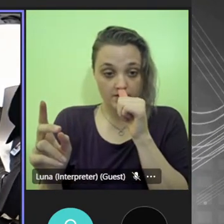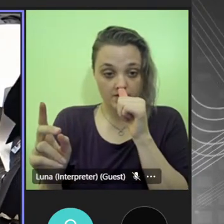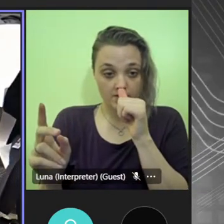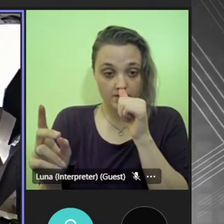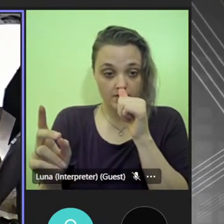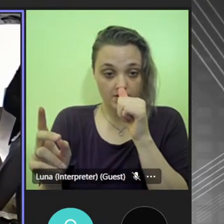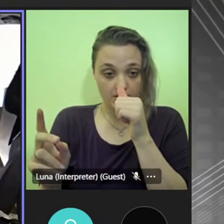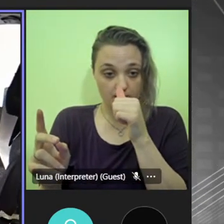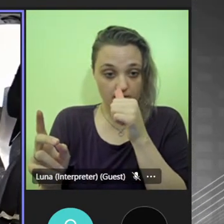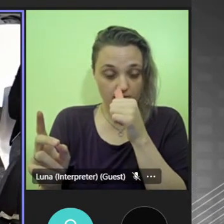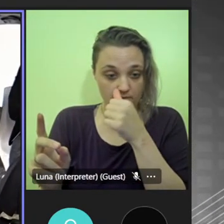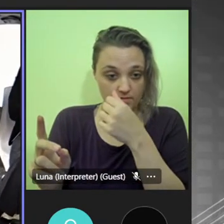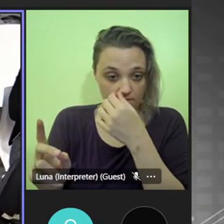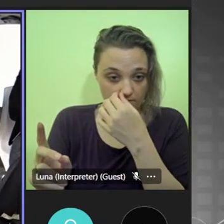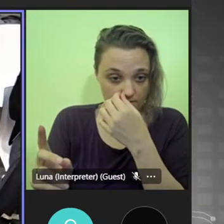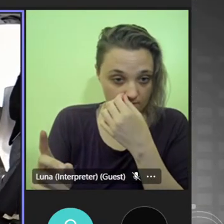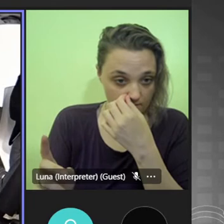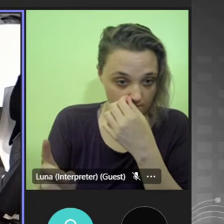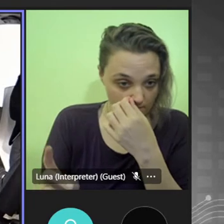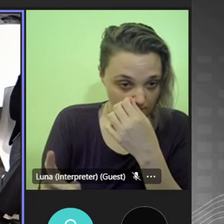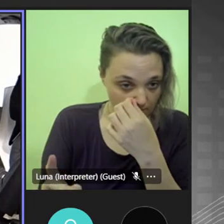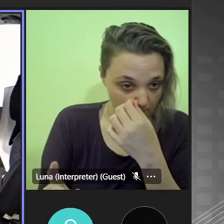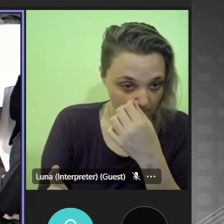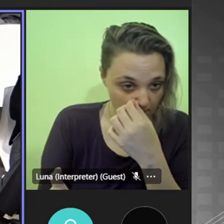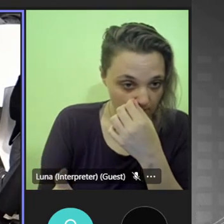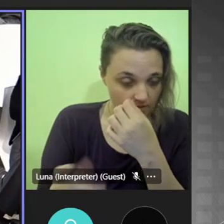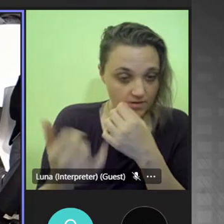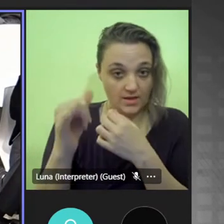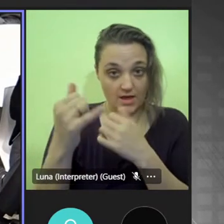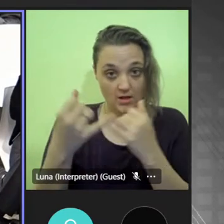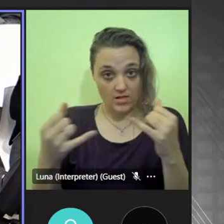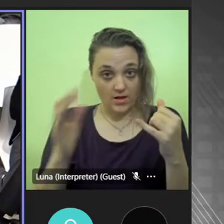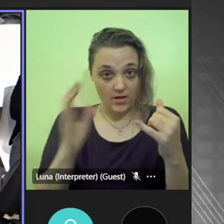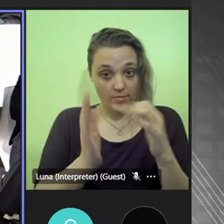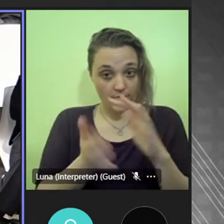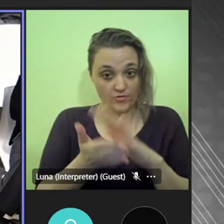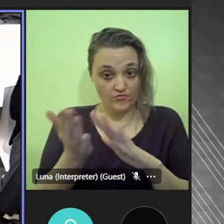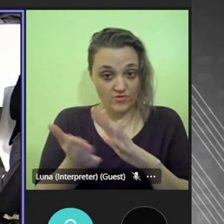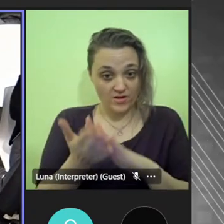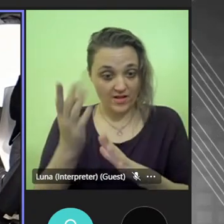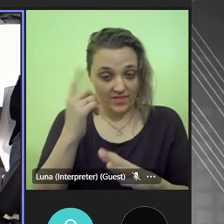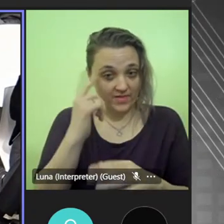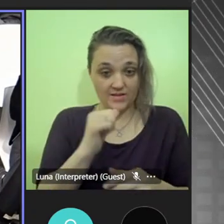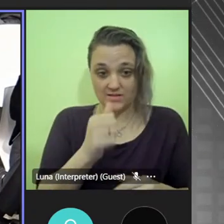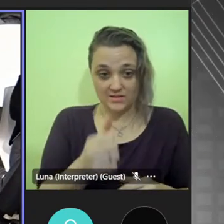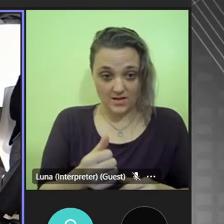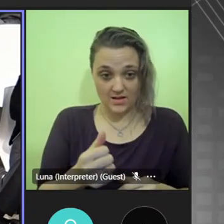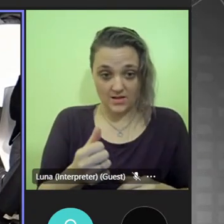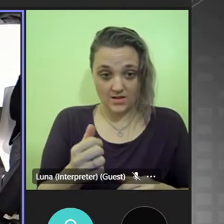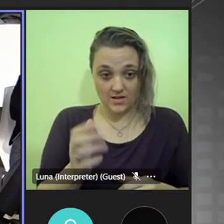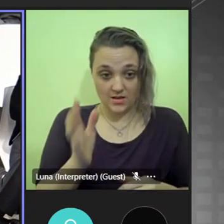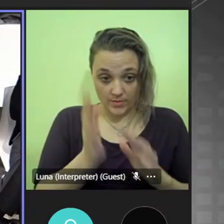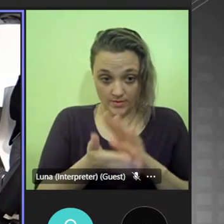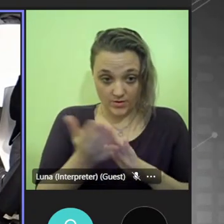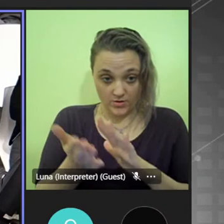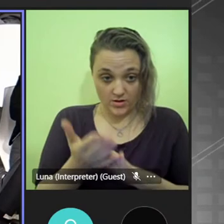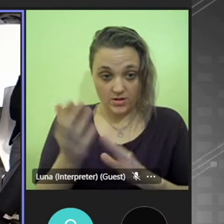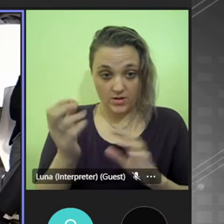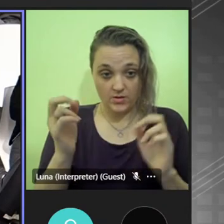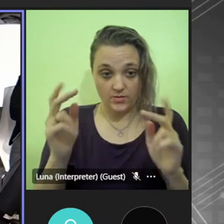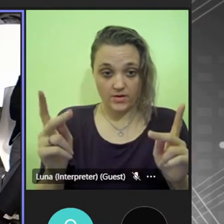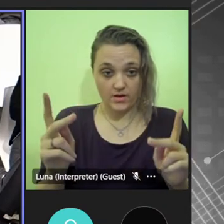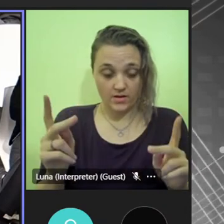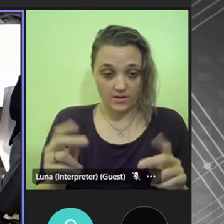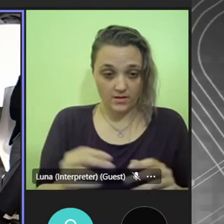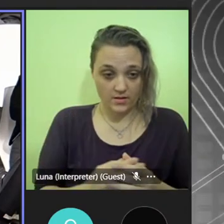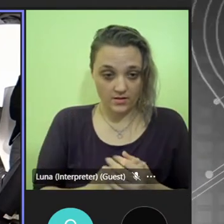okay I guess I guess that uh after the y'all and I didn't run it is you're not running I think it's that running or the other